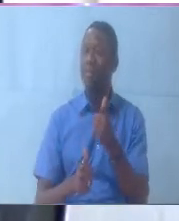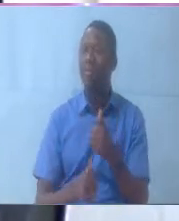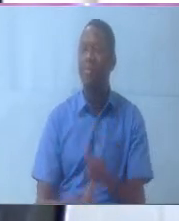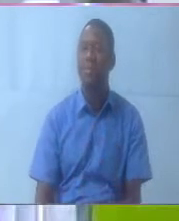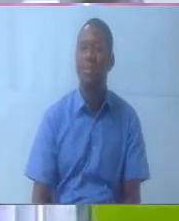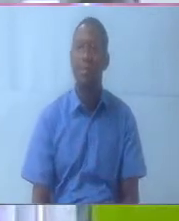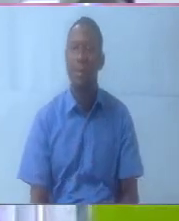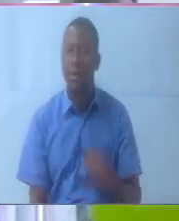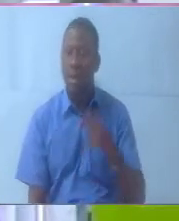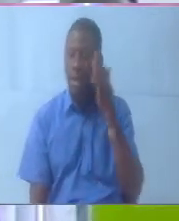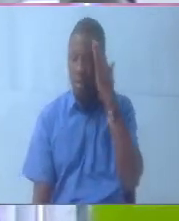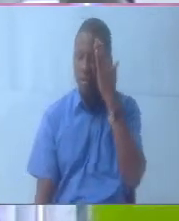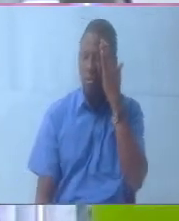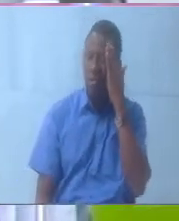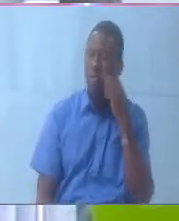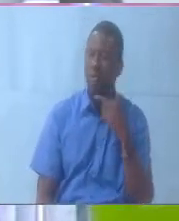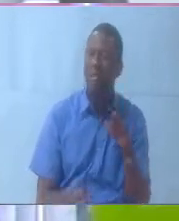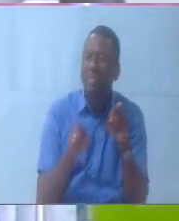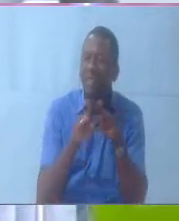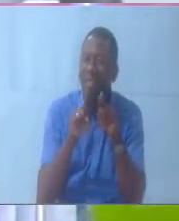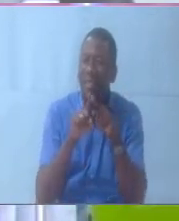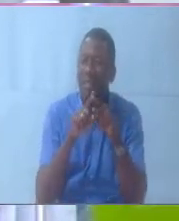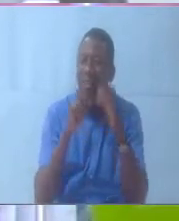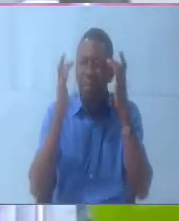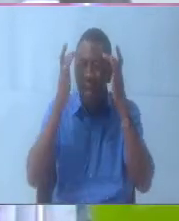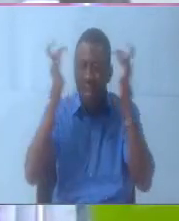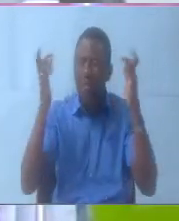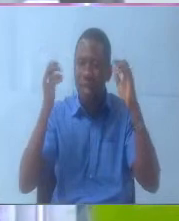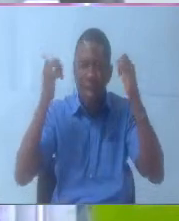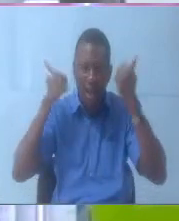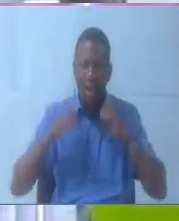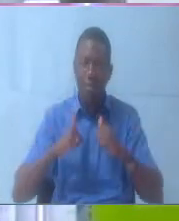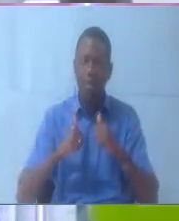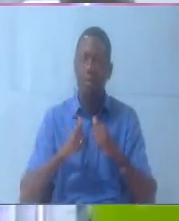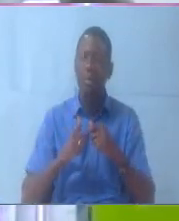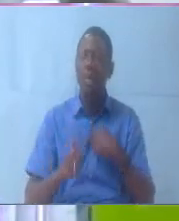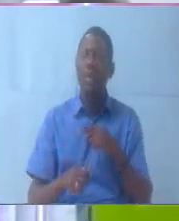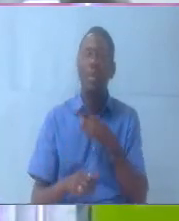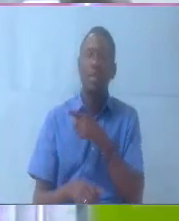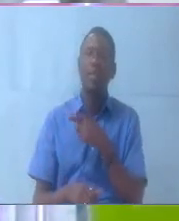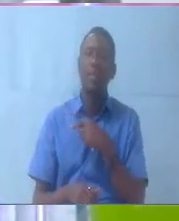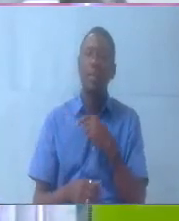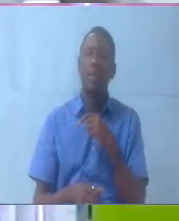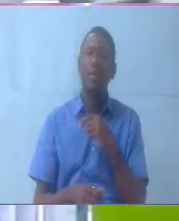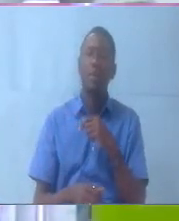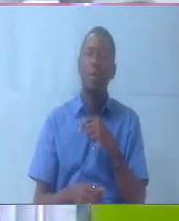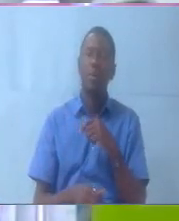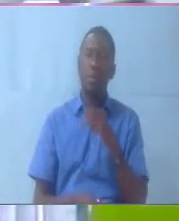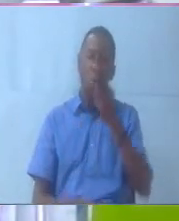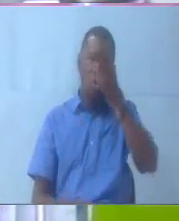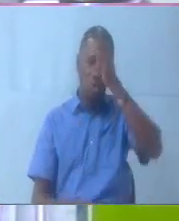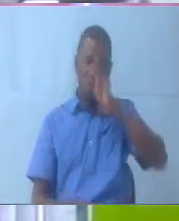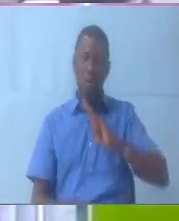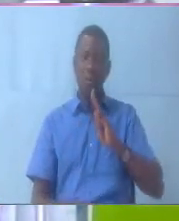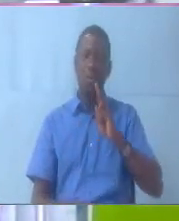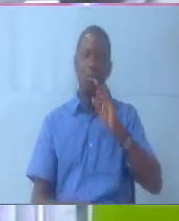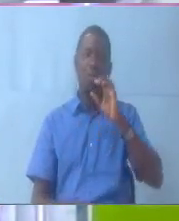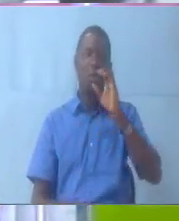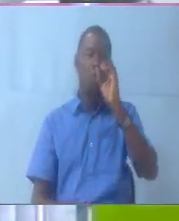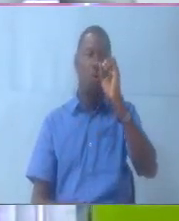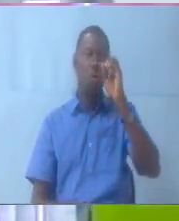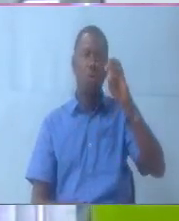there's similar experience by His Worship Honorable Omar